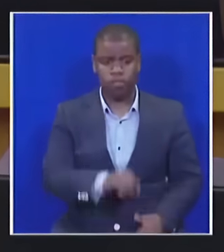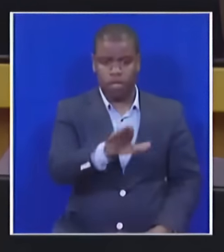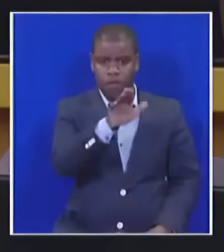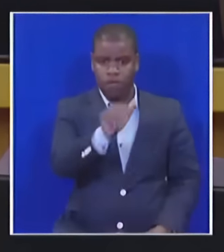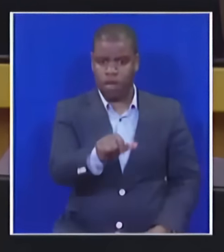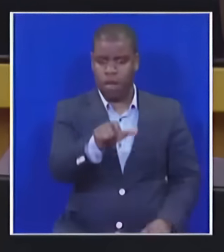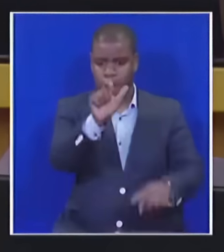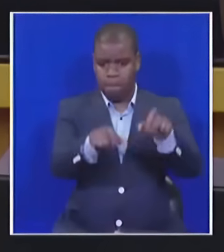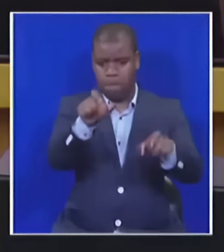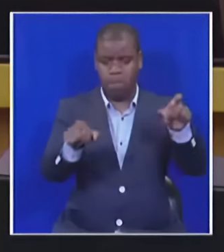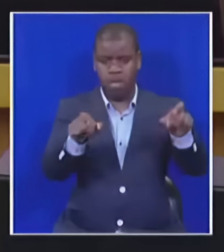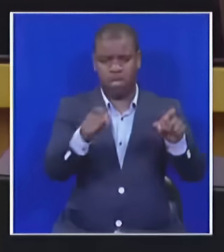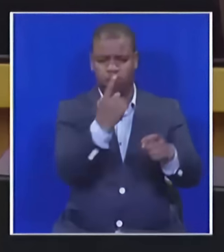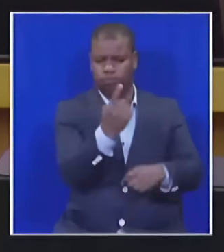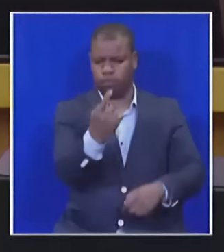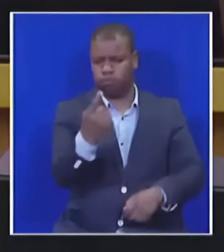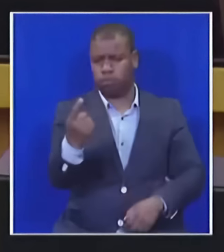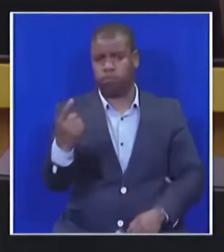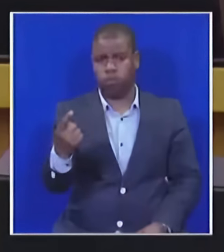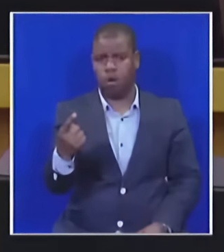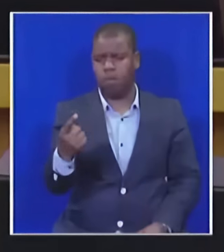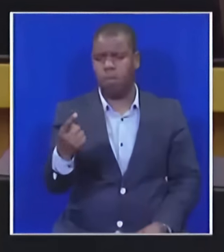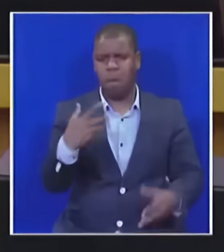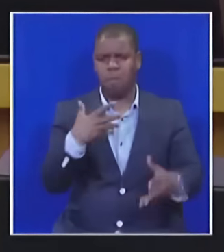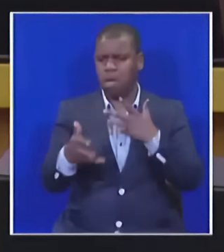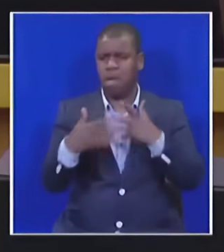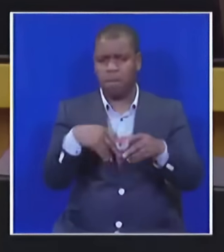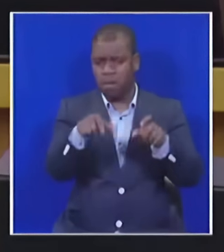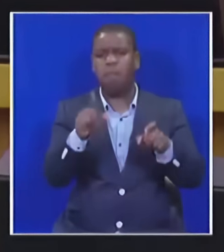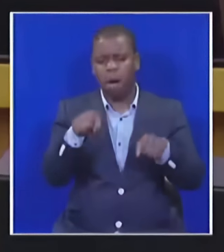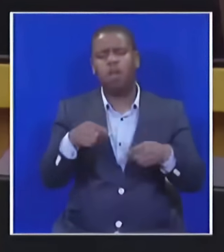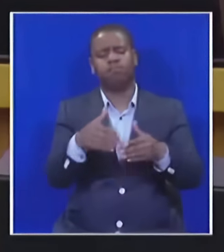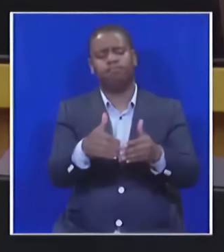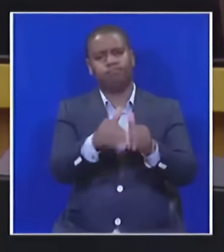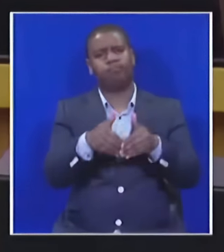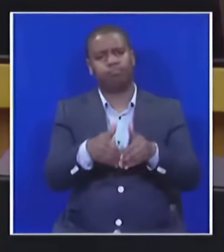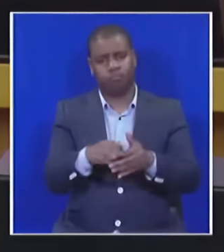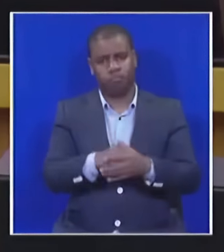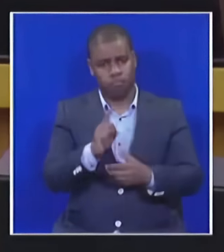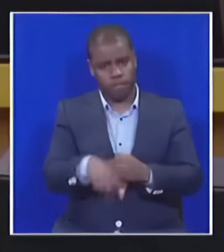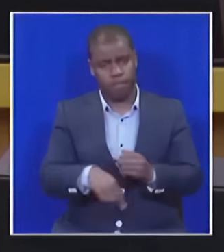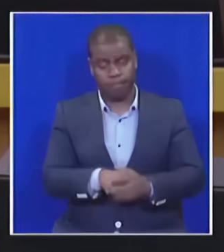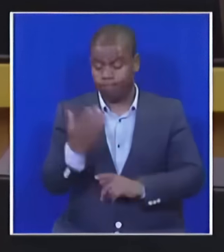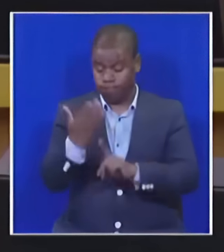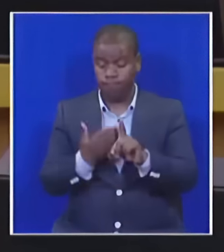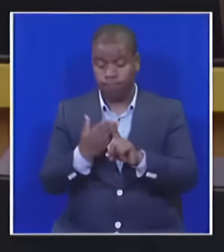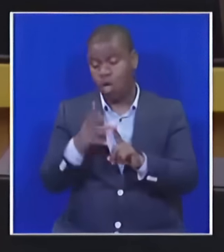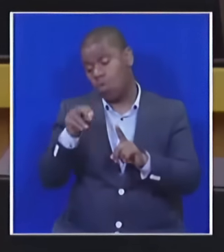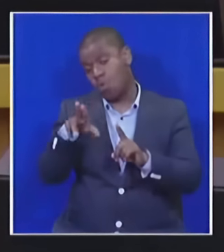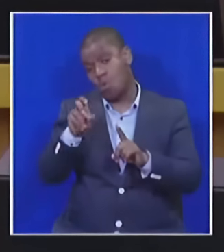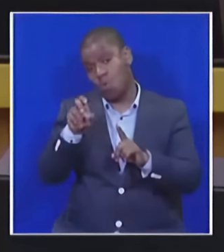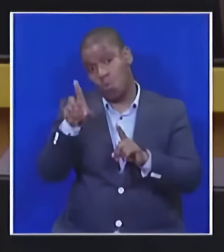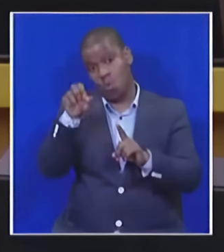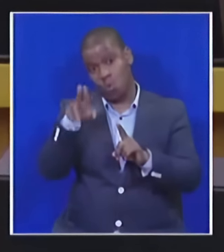Africa needs to be protected because Dudu Myeni doesn't have the